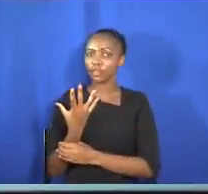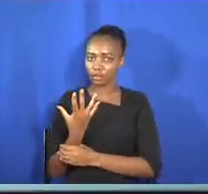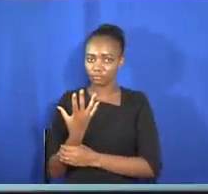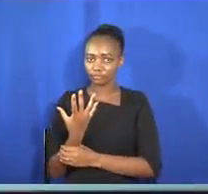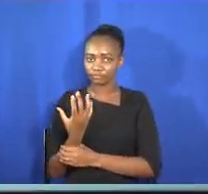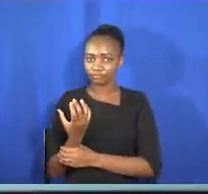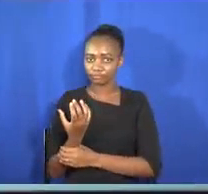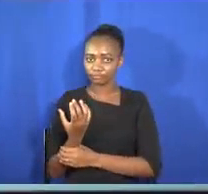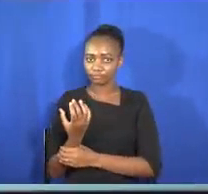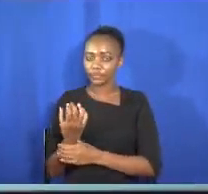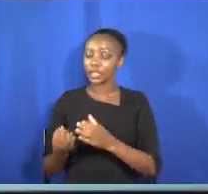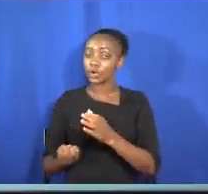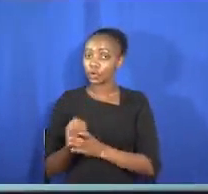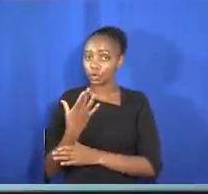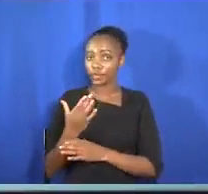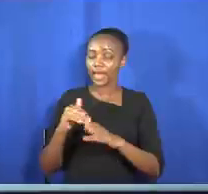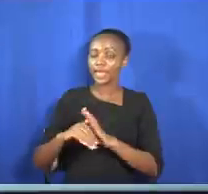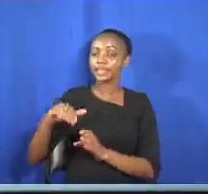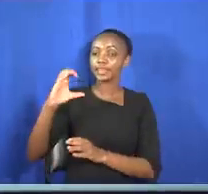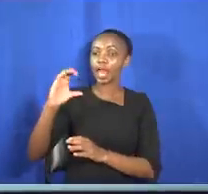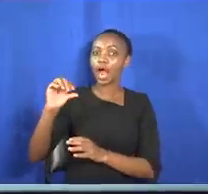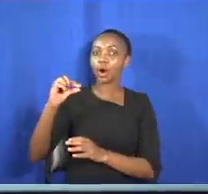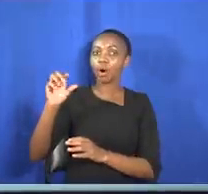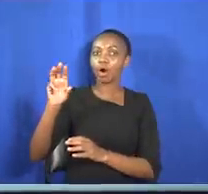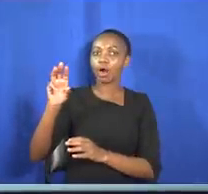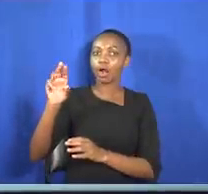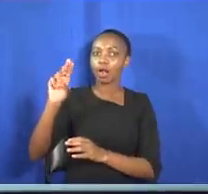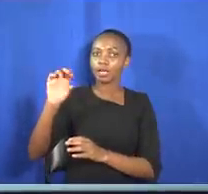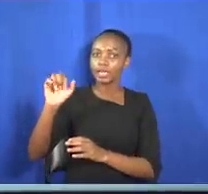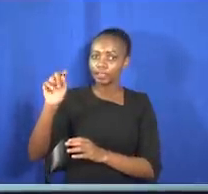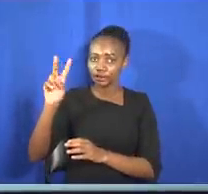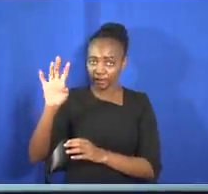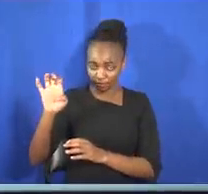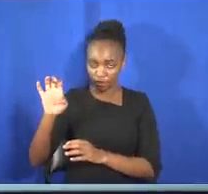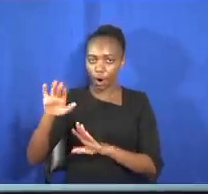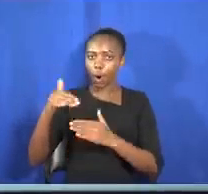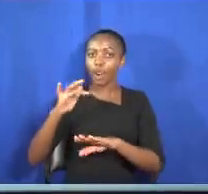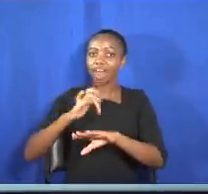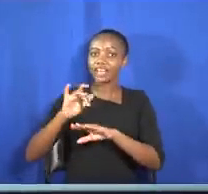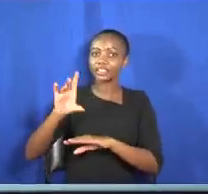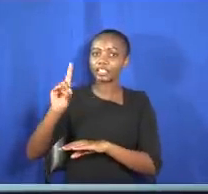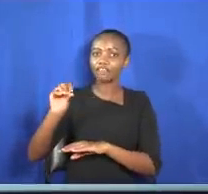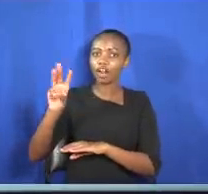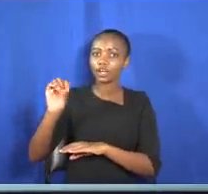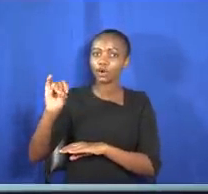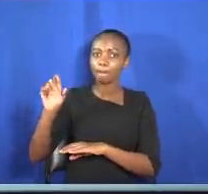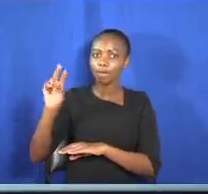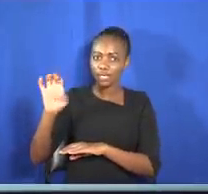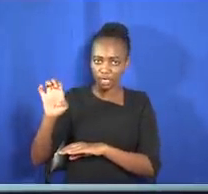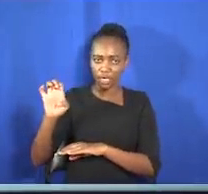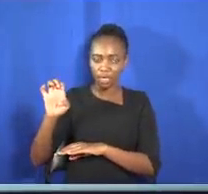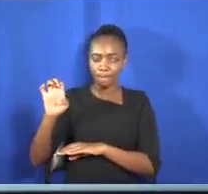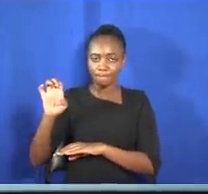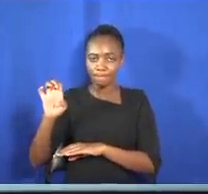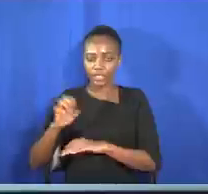growth, fundamentally in their cognitive domain, fundamentally in their psychomotor, in the affective domain. So we are looking at